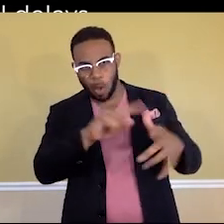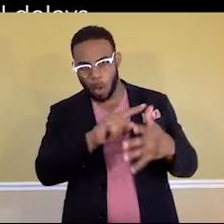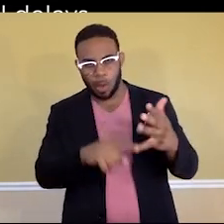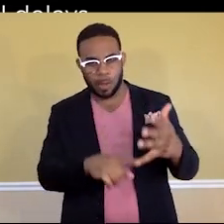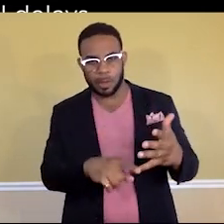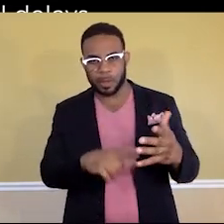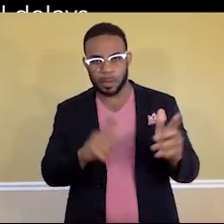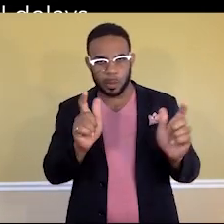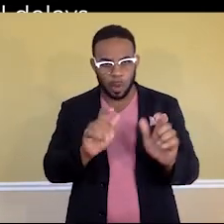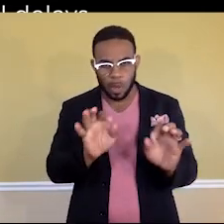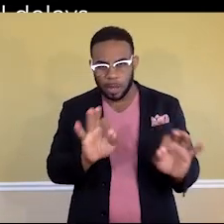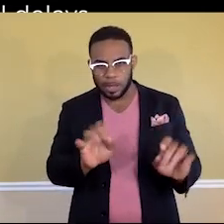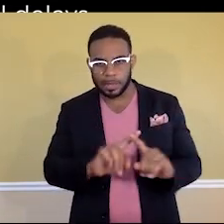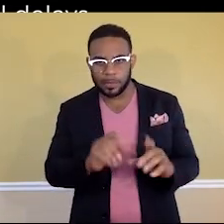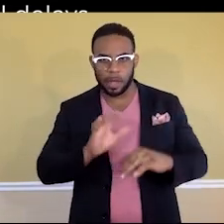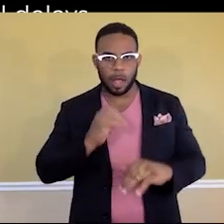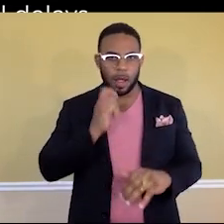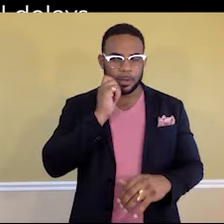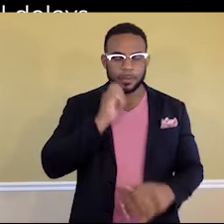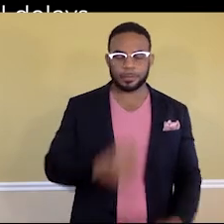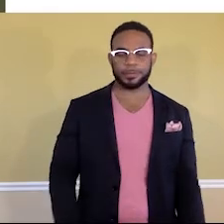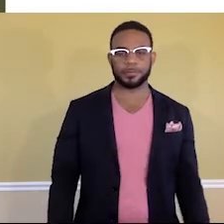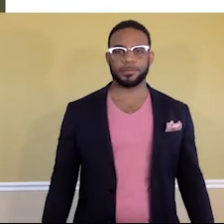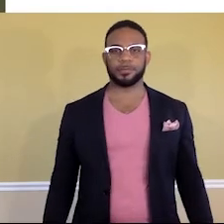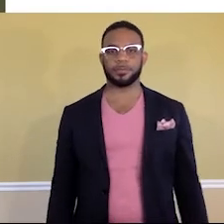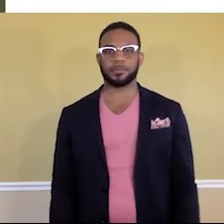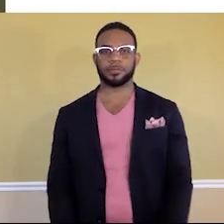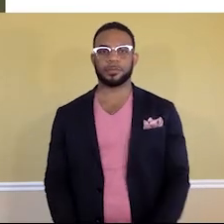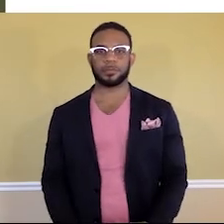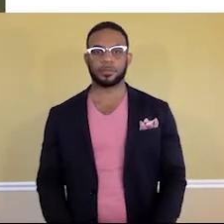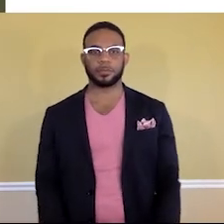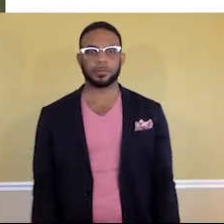the small differences in our skin.